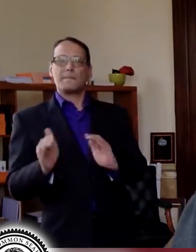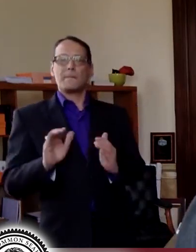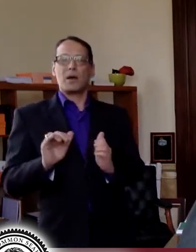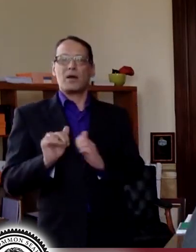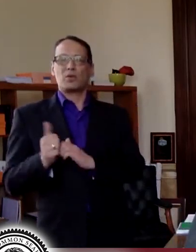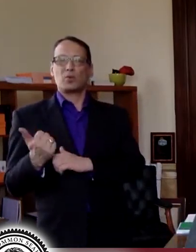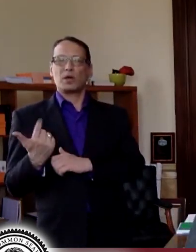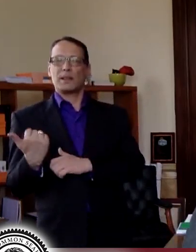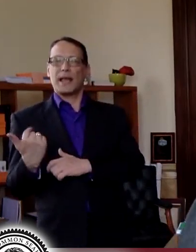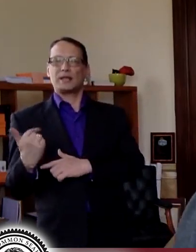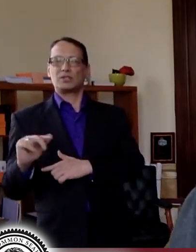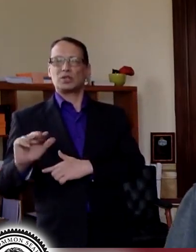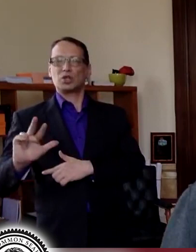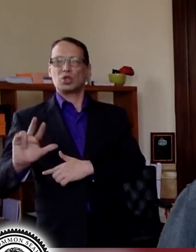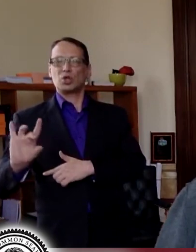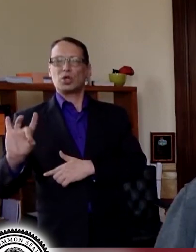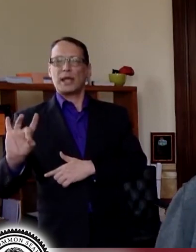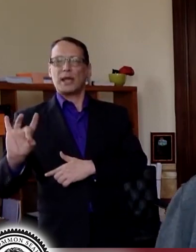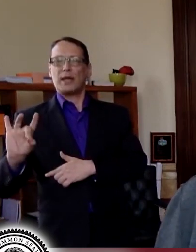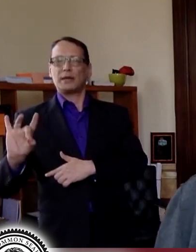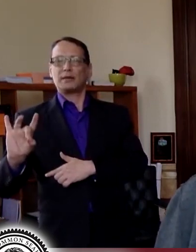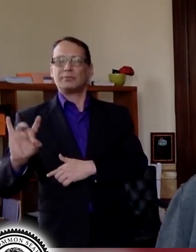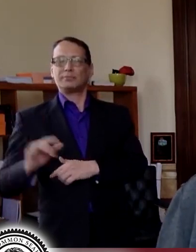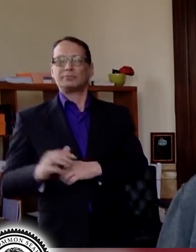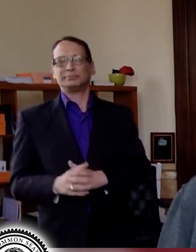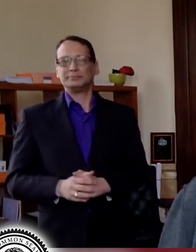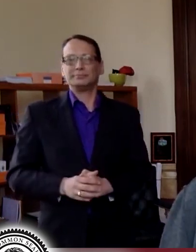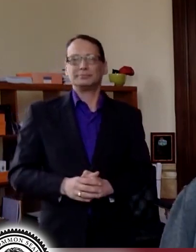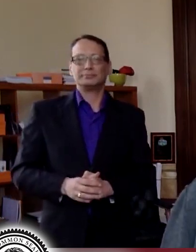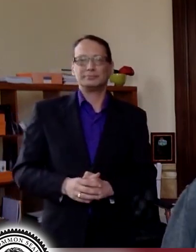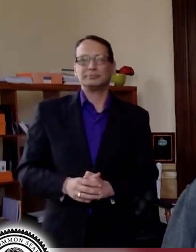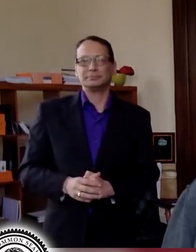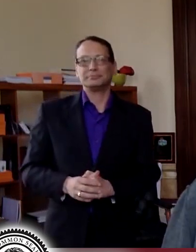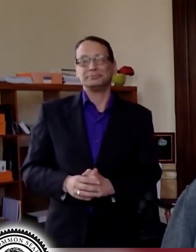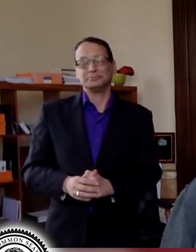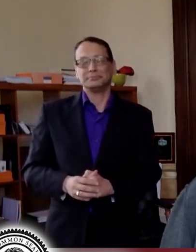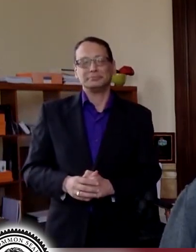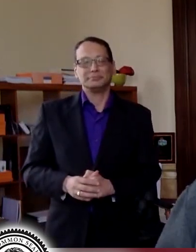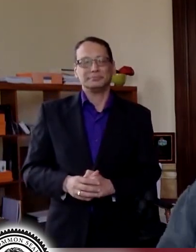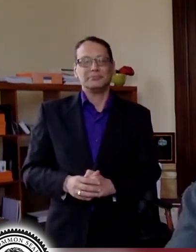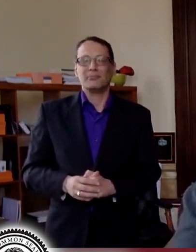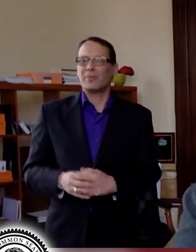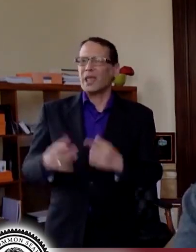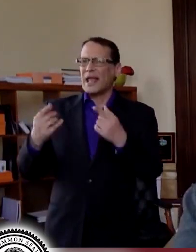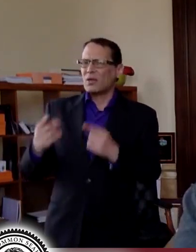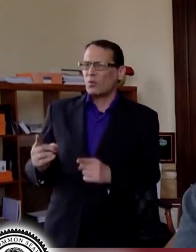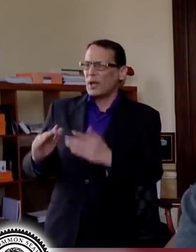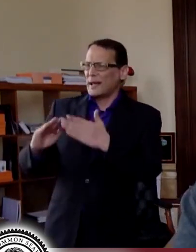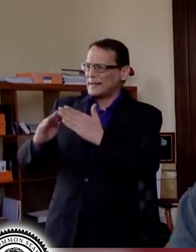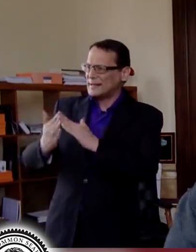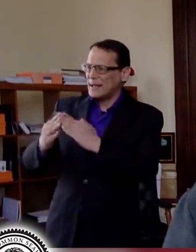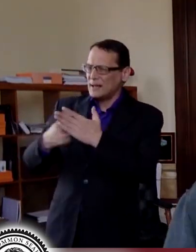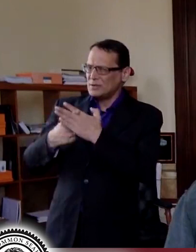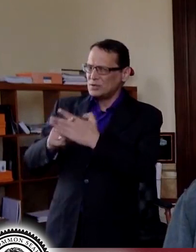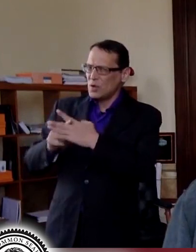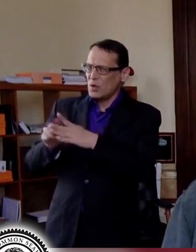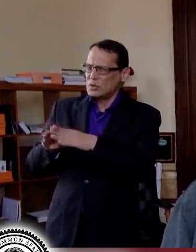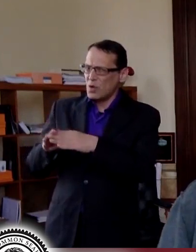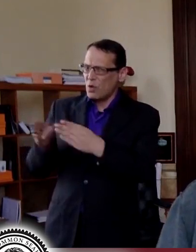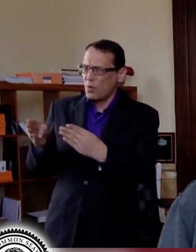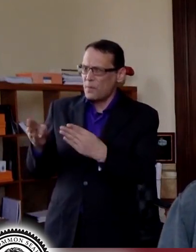38 the last year on this same day. So. Whenever the city begins to reopen